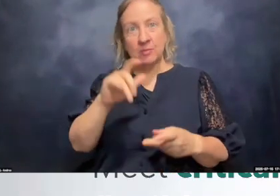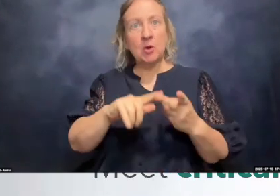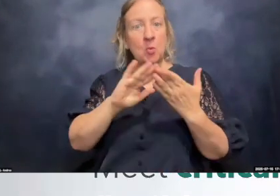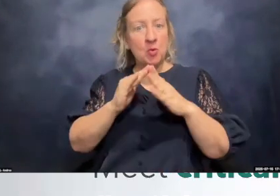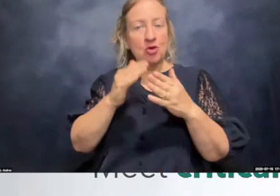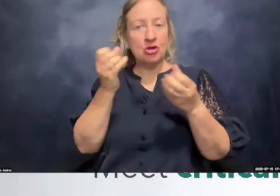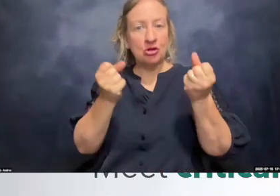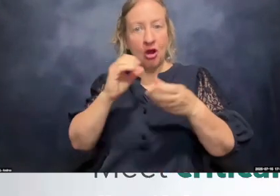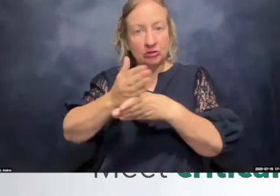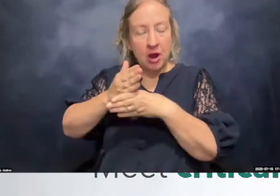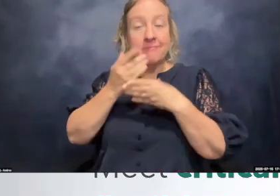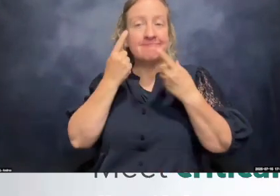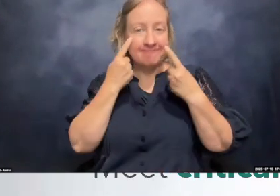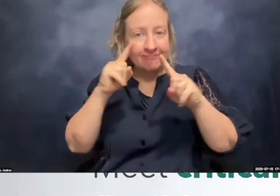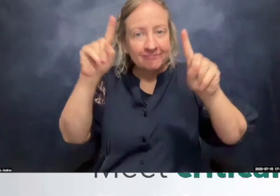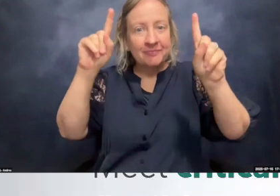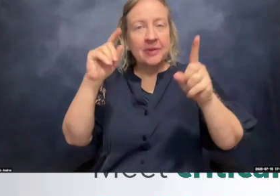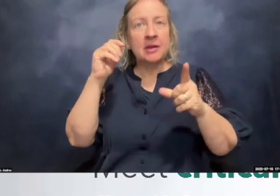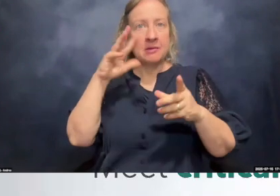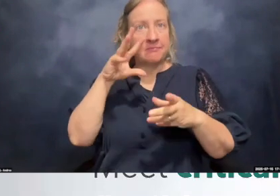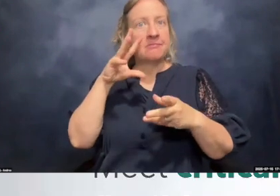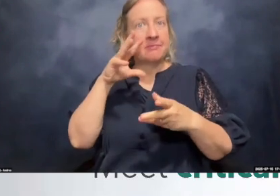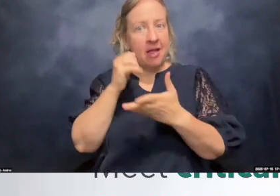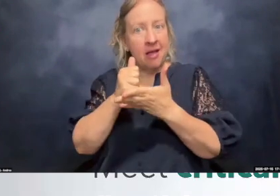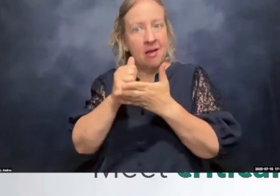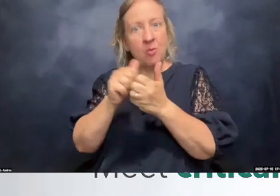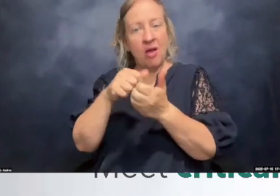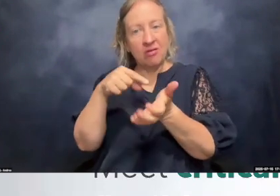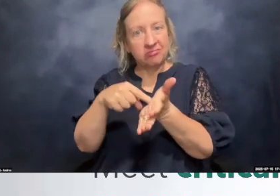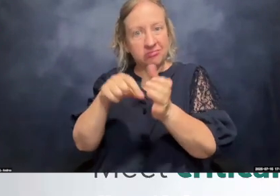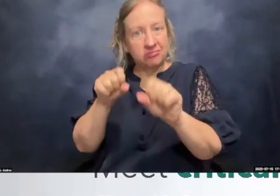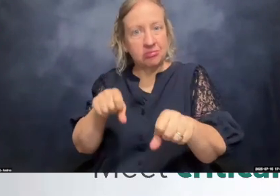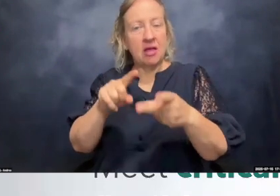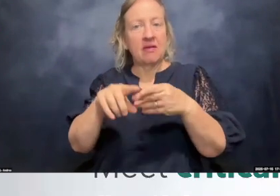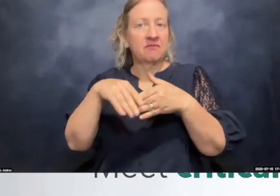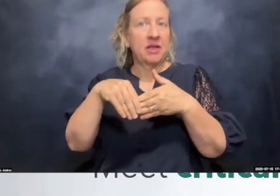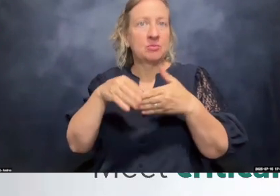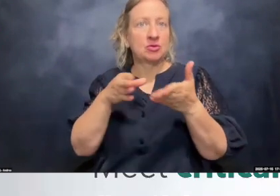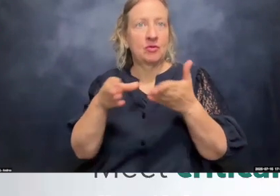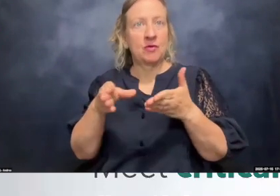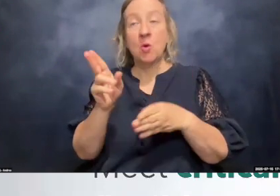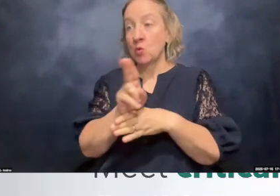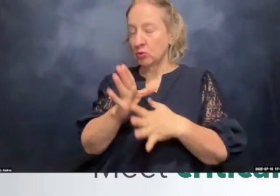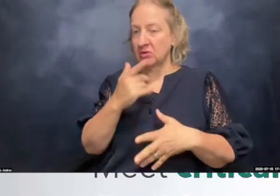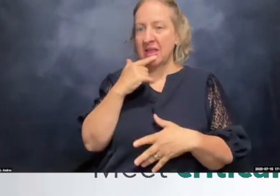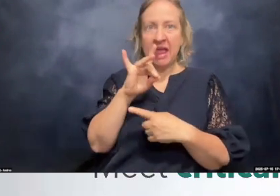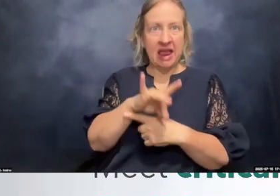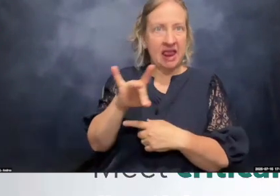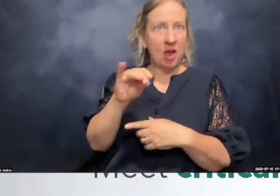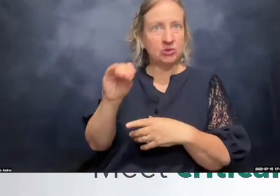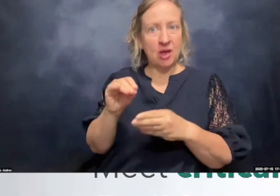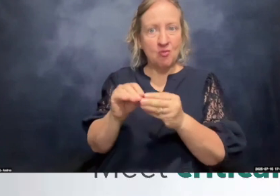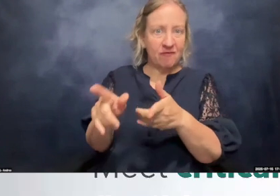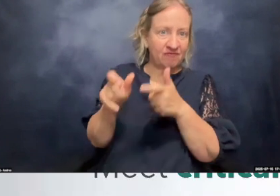successfully implemented an affordable and flexible service. Users surveyed reported 88% faster travel times